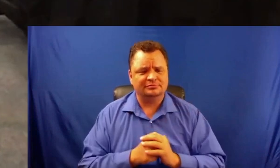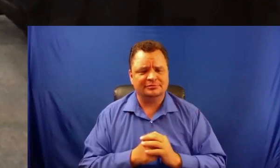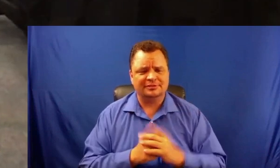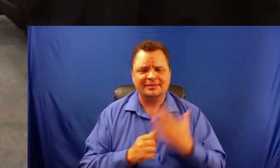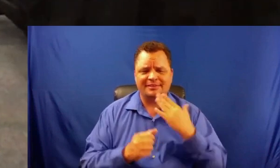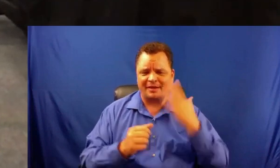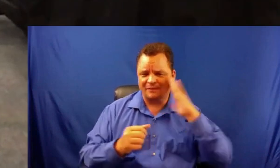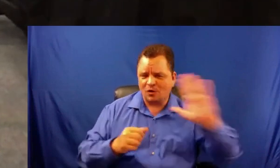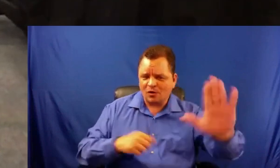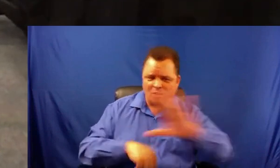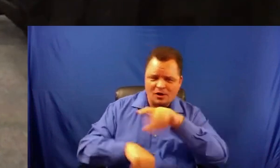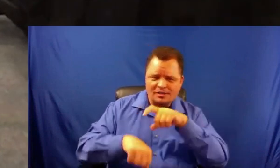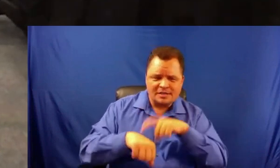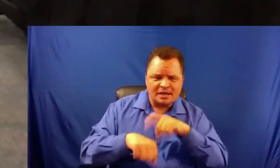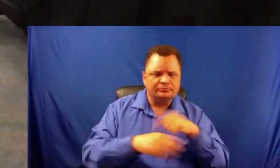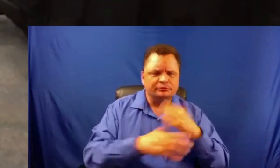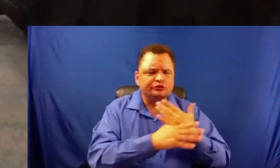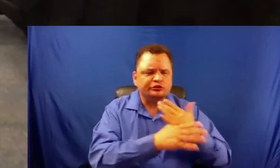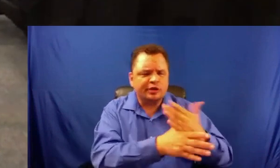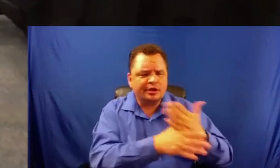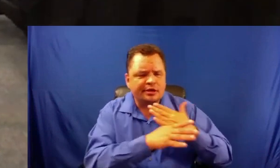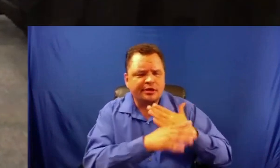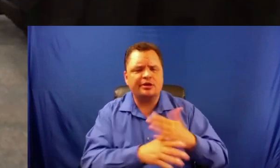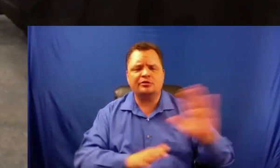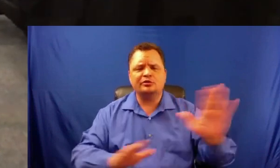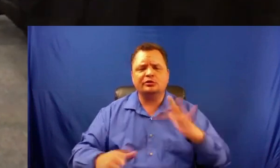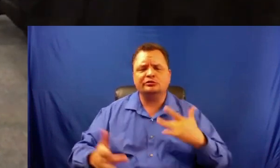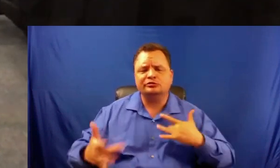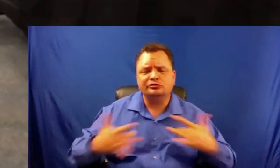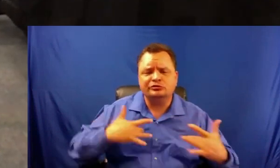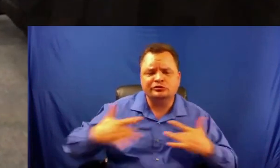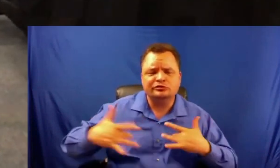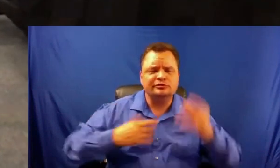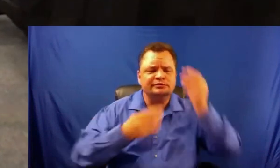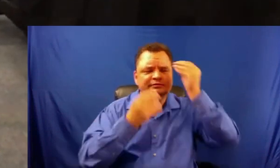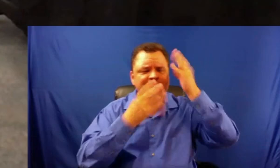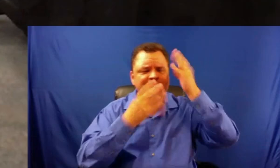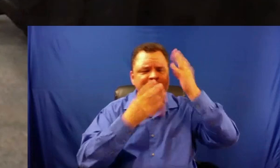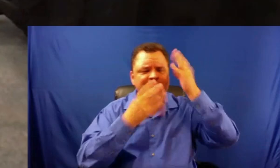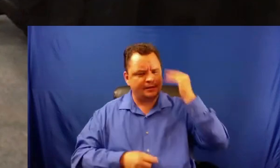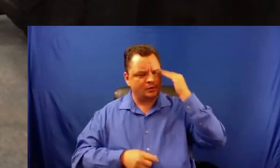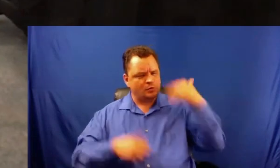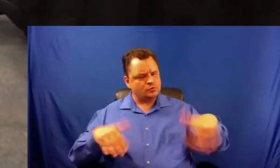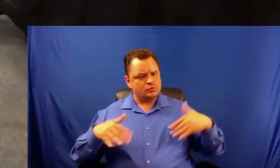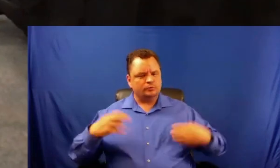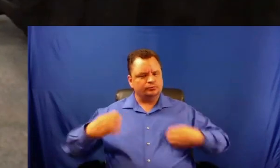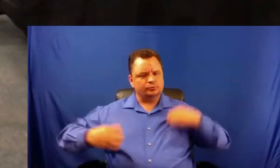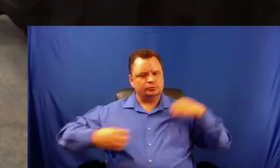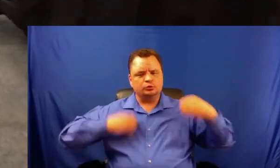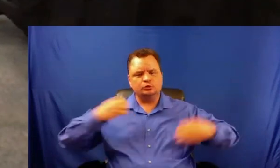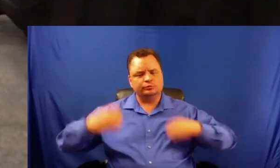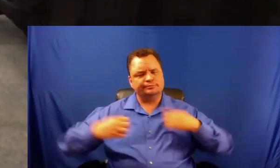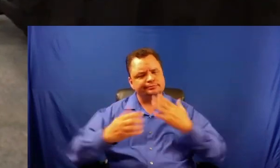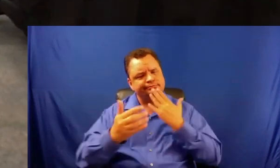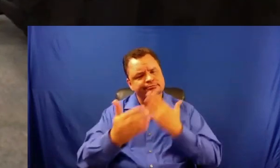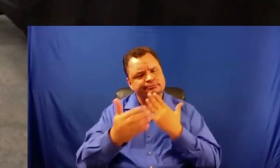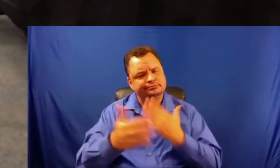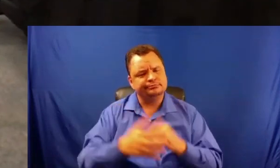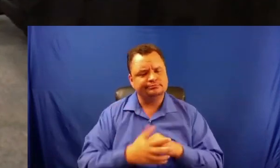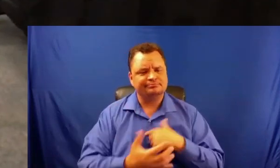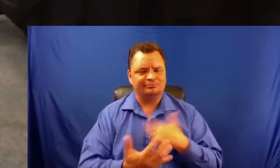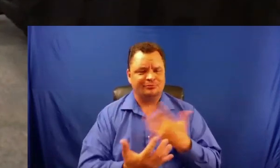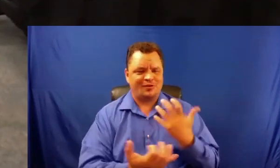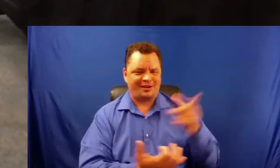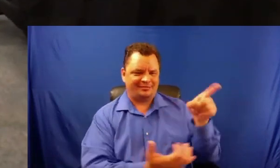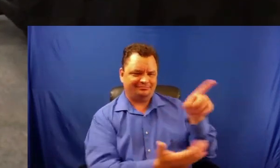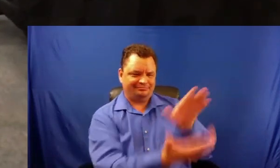with us your heart on a very emotional issue, really, for everybody. But I want to commend you particularly, every single one of